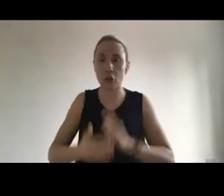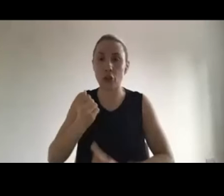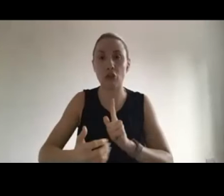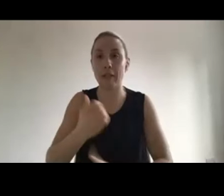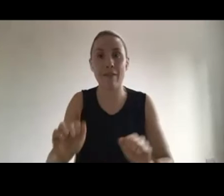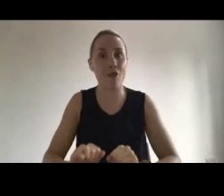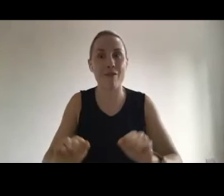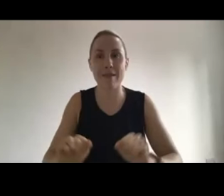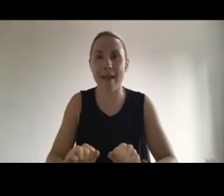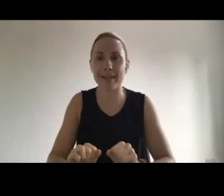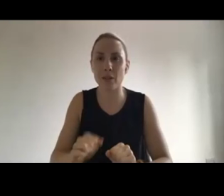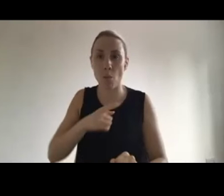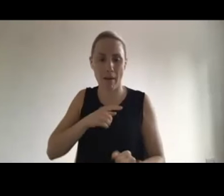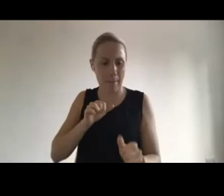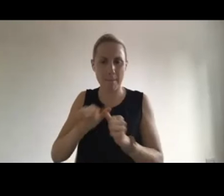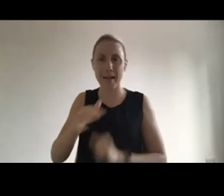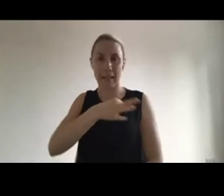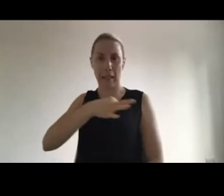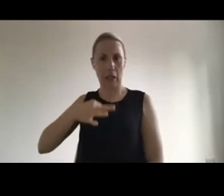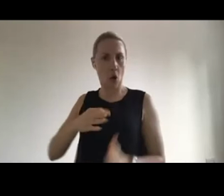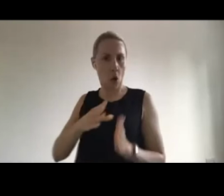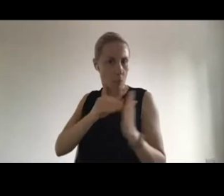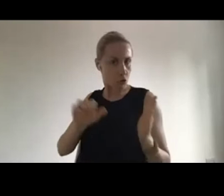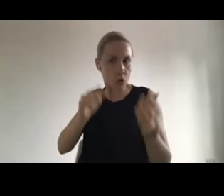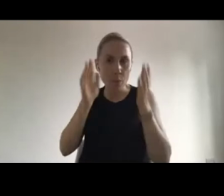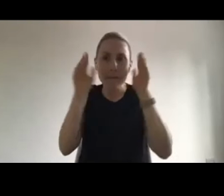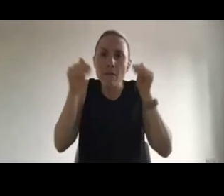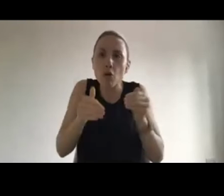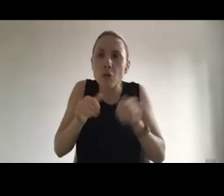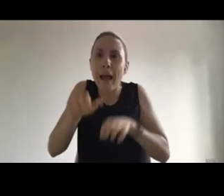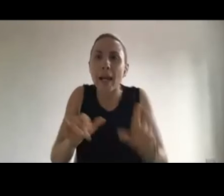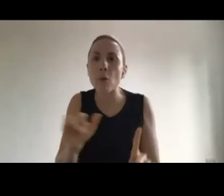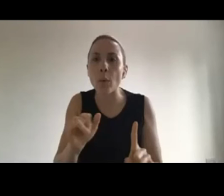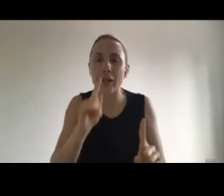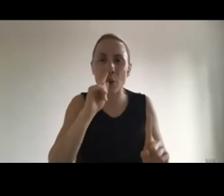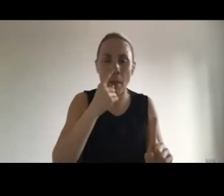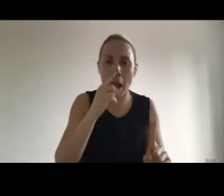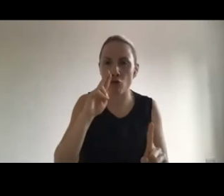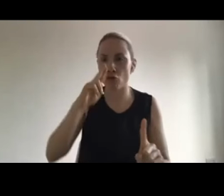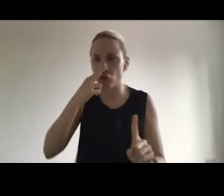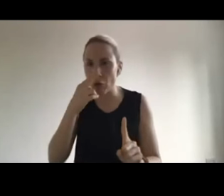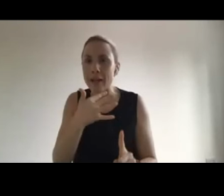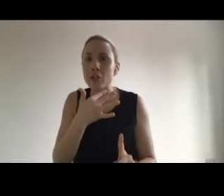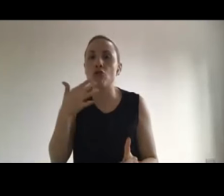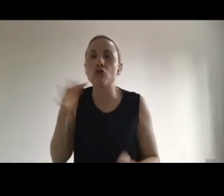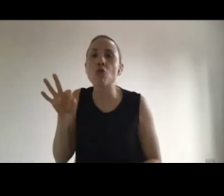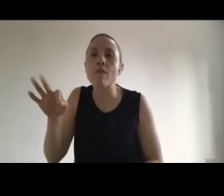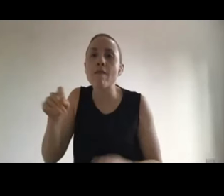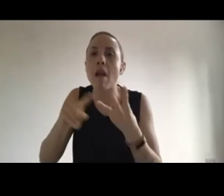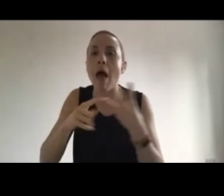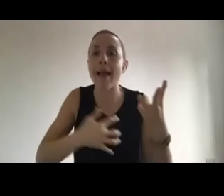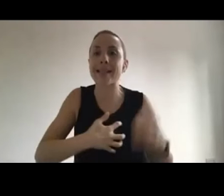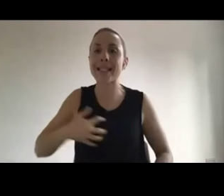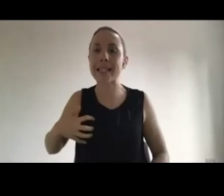Should we be focusing on fruit flies, zebrafish, mouse, rats? And what type of deafness should we